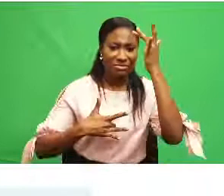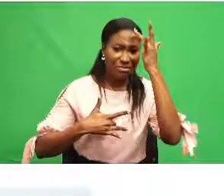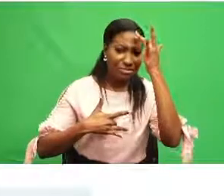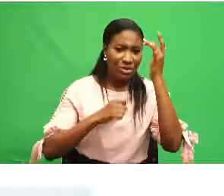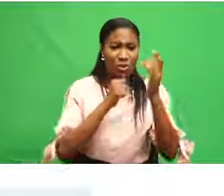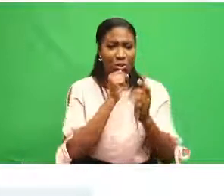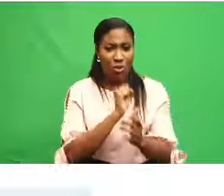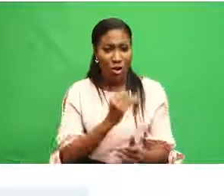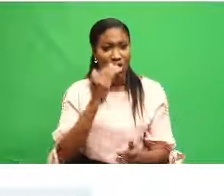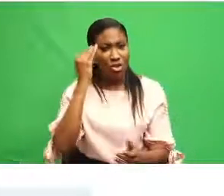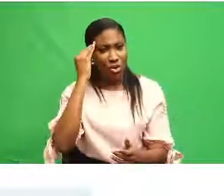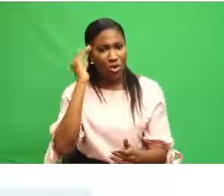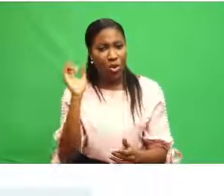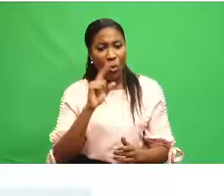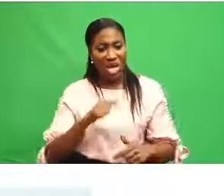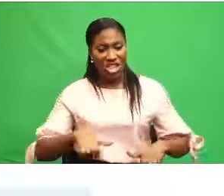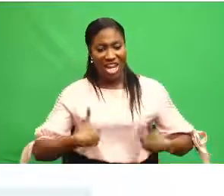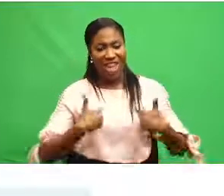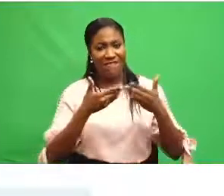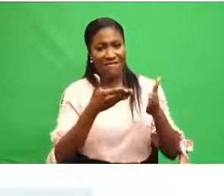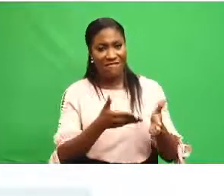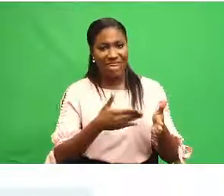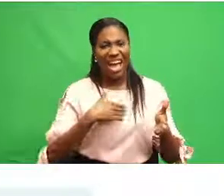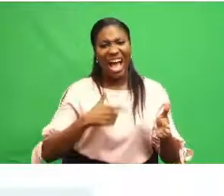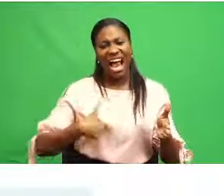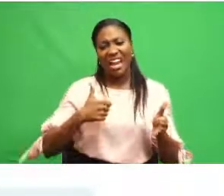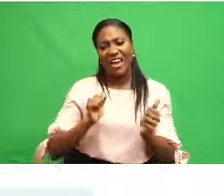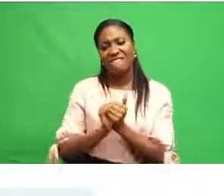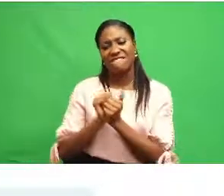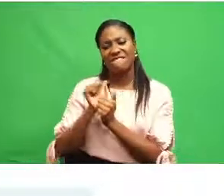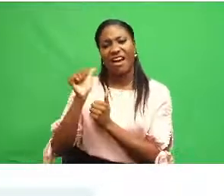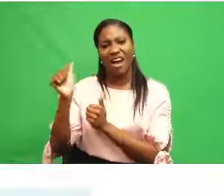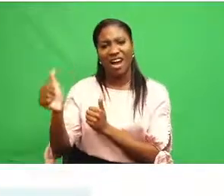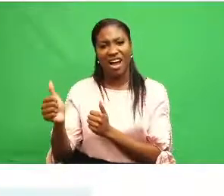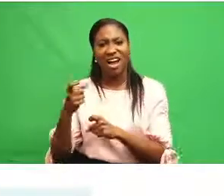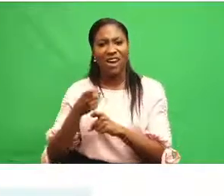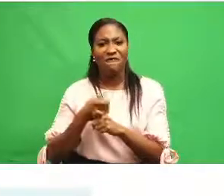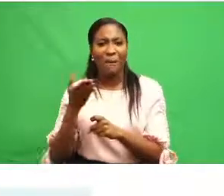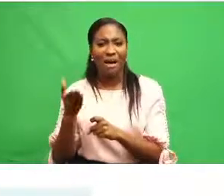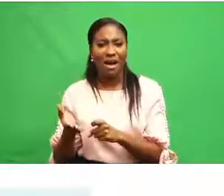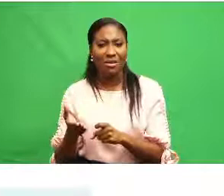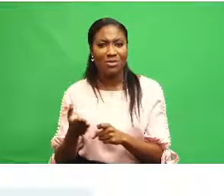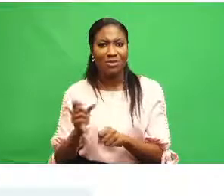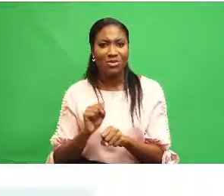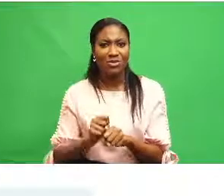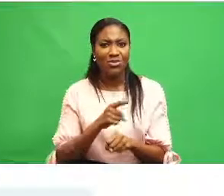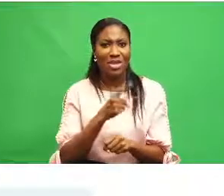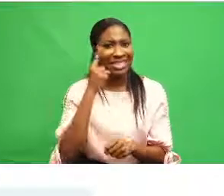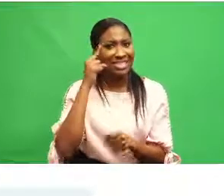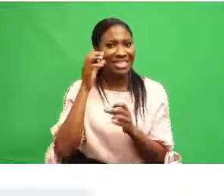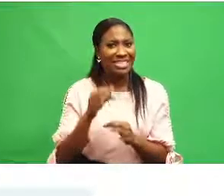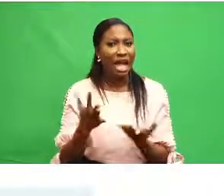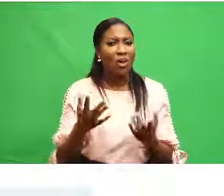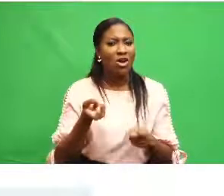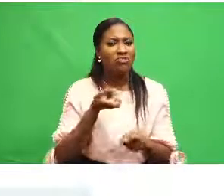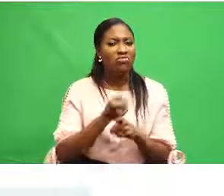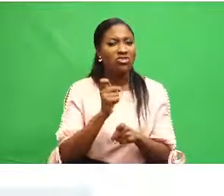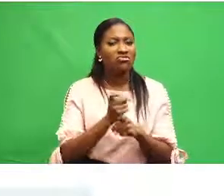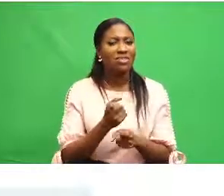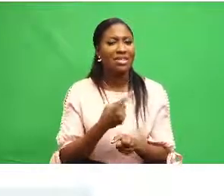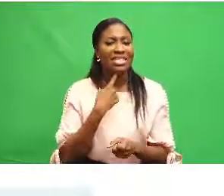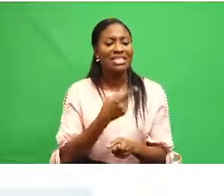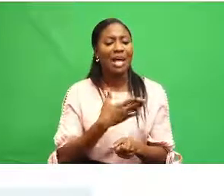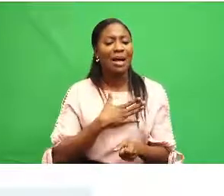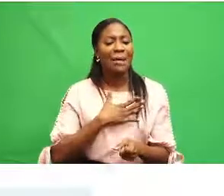I was far away from her, and you know what? They came up with a wonderful scam. They went down to her and they said,